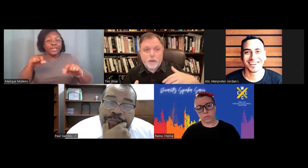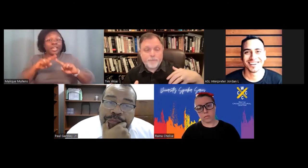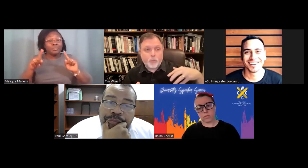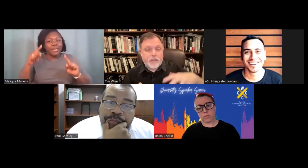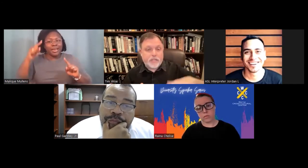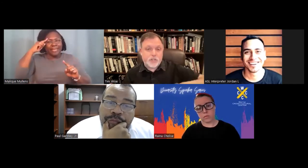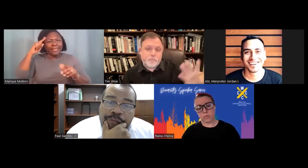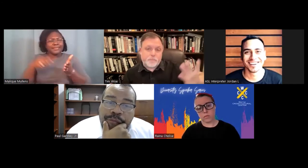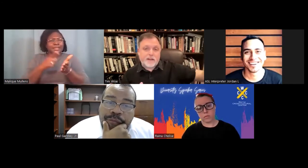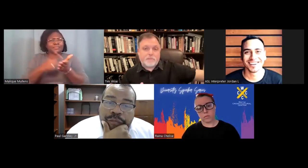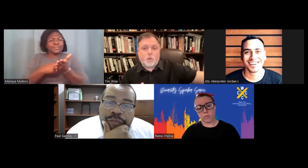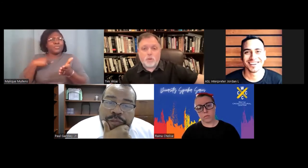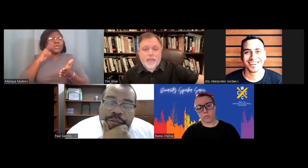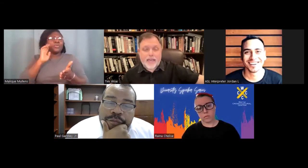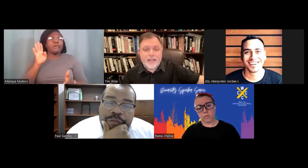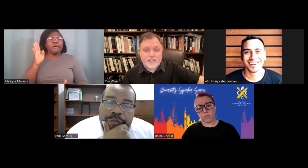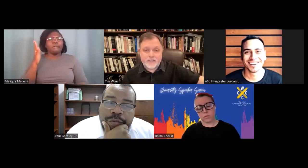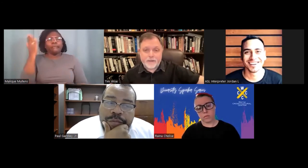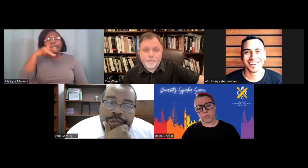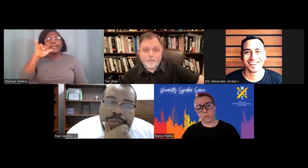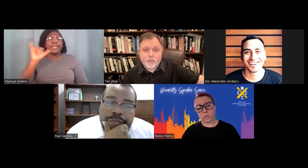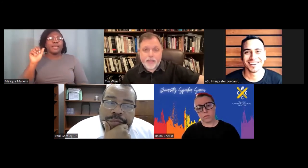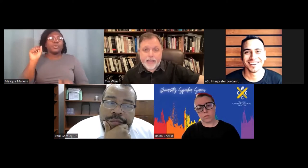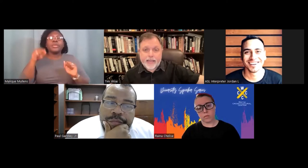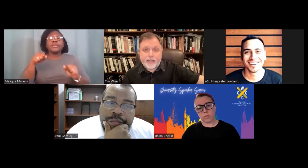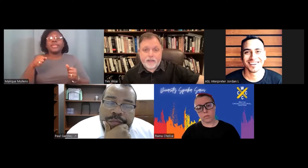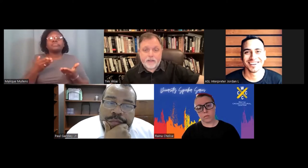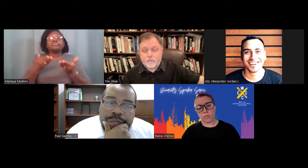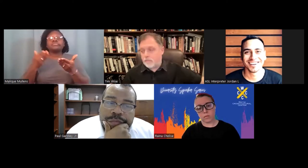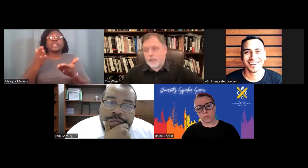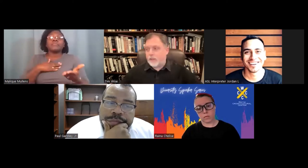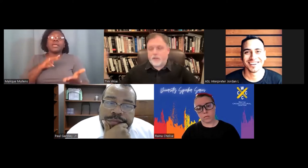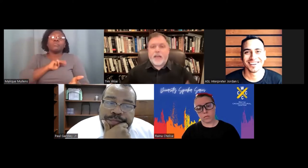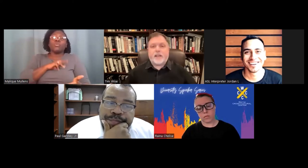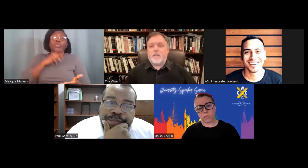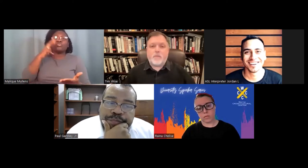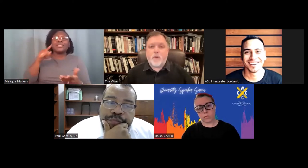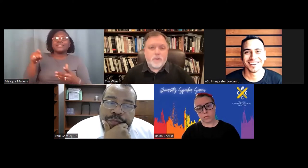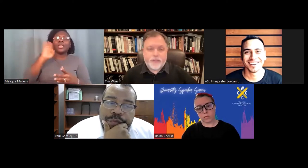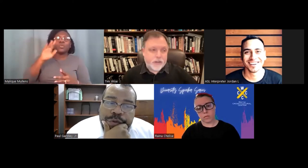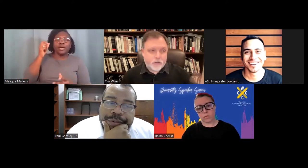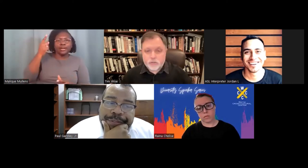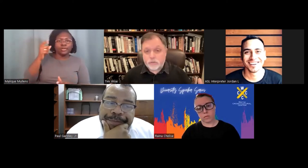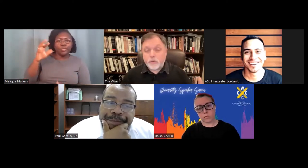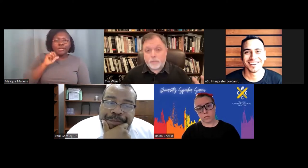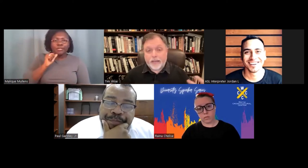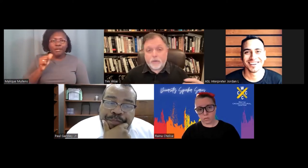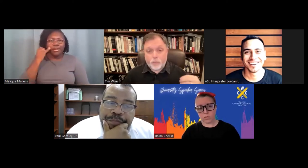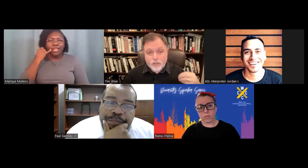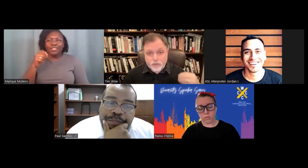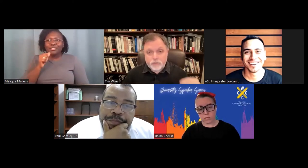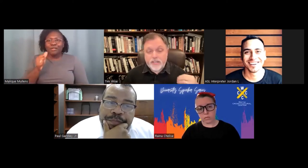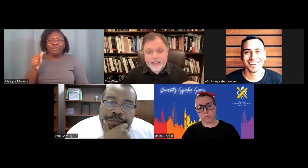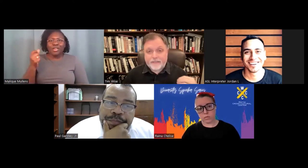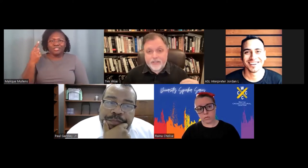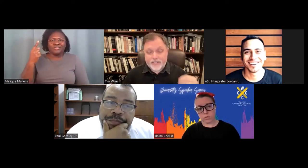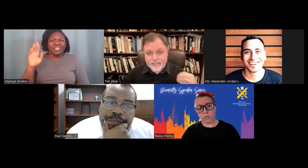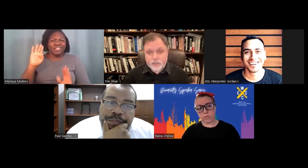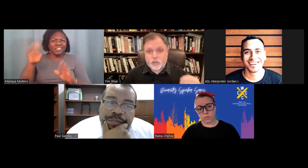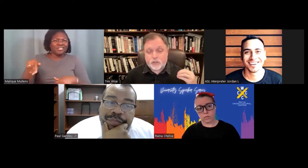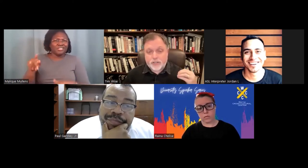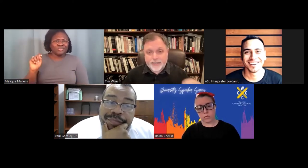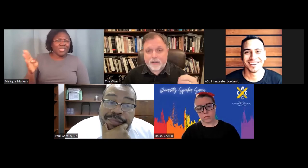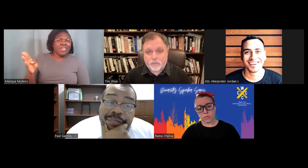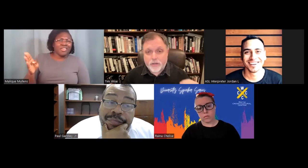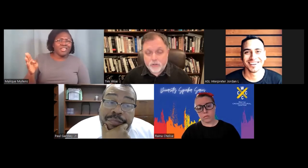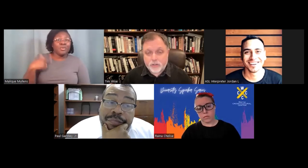though we can just make a moral case and they'll either get it or they won't. If they don't, screw them. Like, we do need to have an